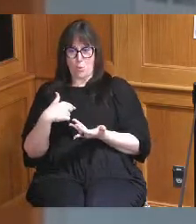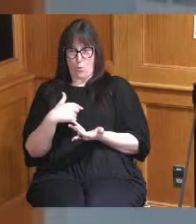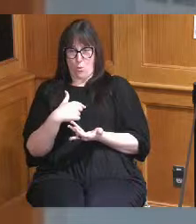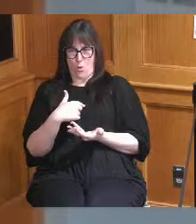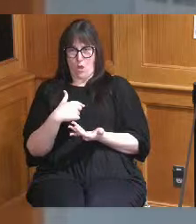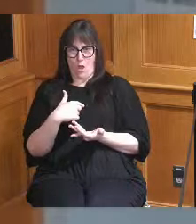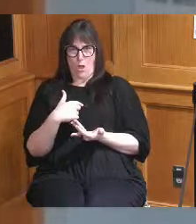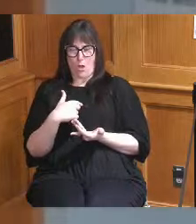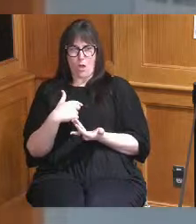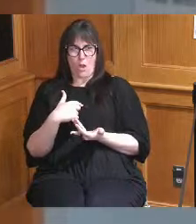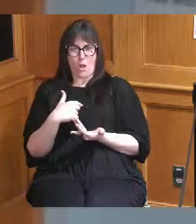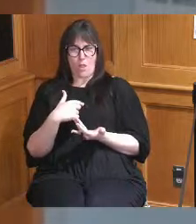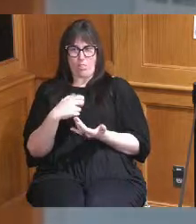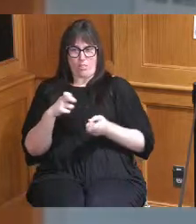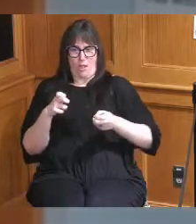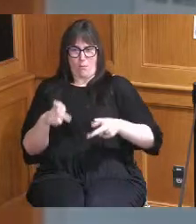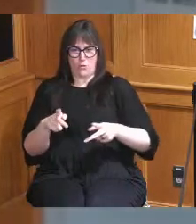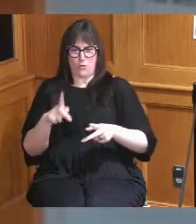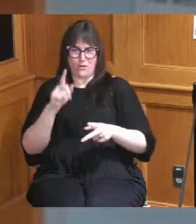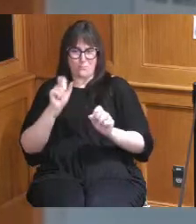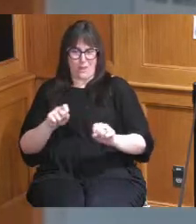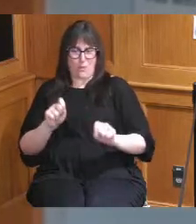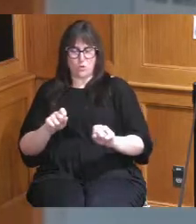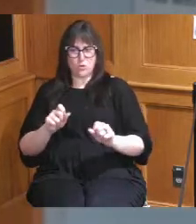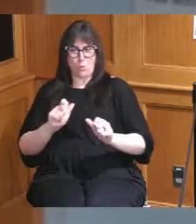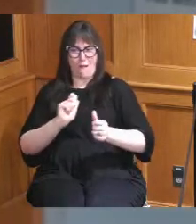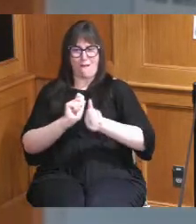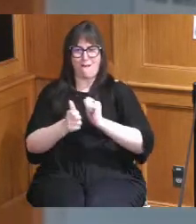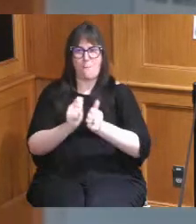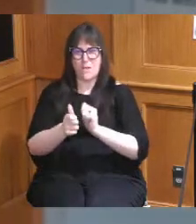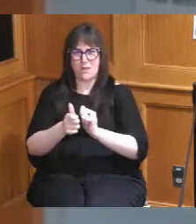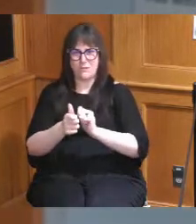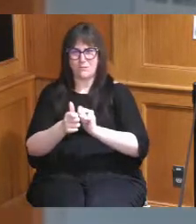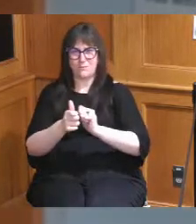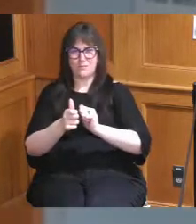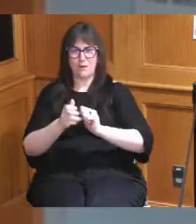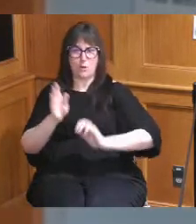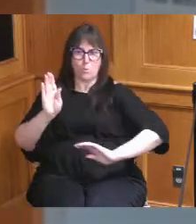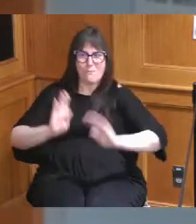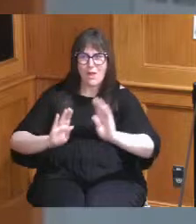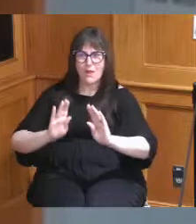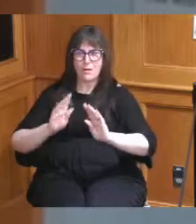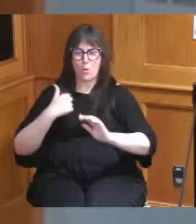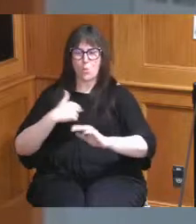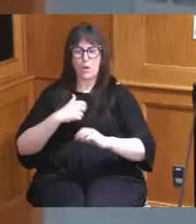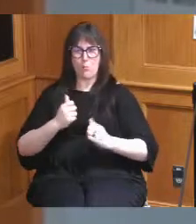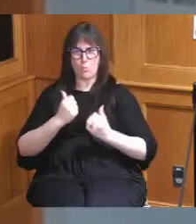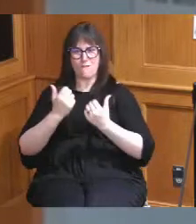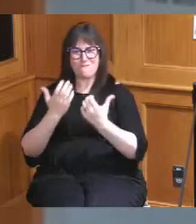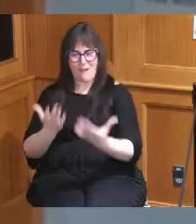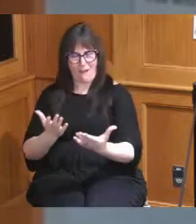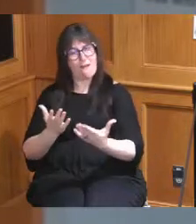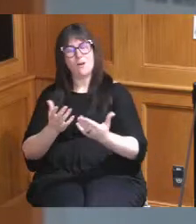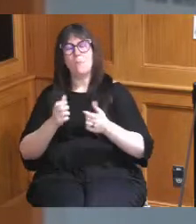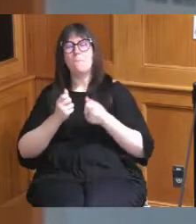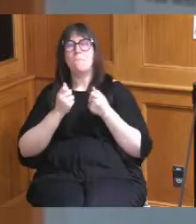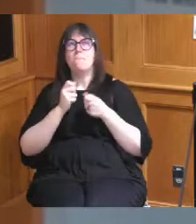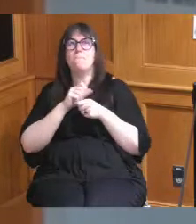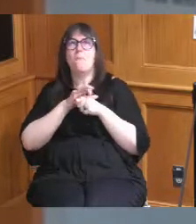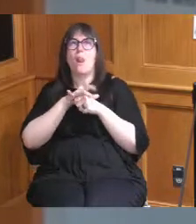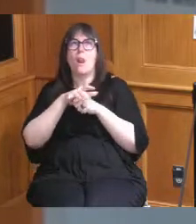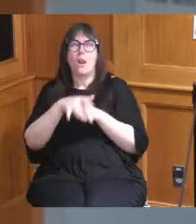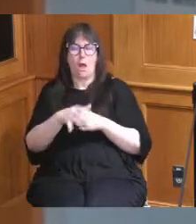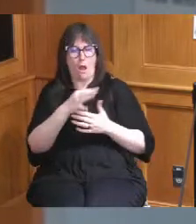and again, the opportunity to be able to compete. Likewise, we provide a plethora of